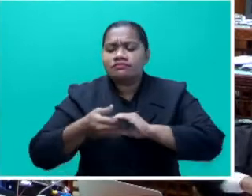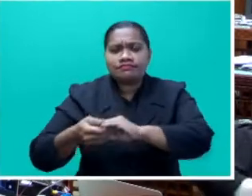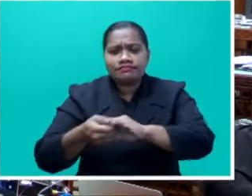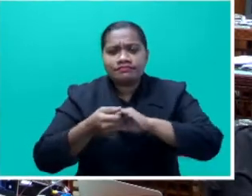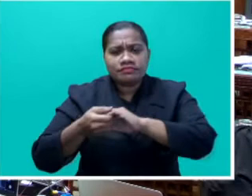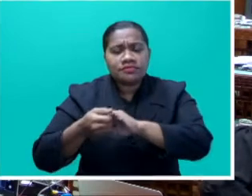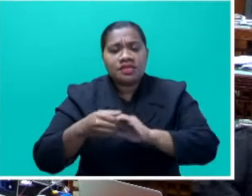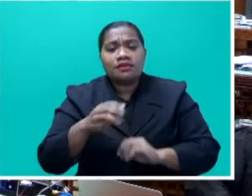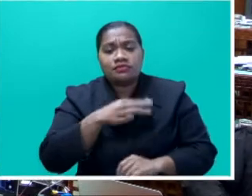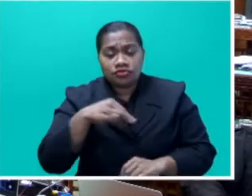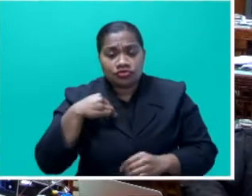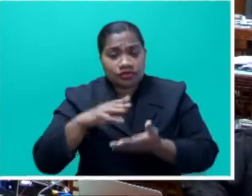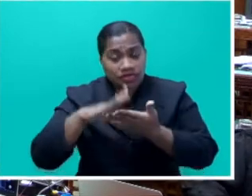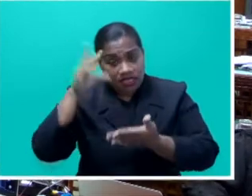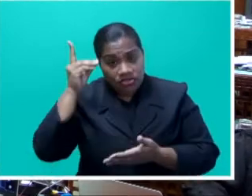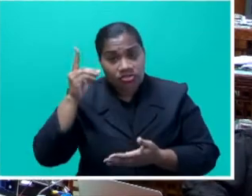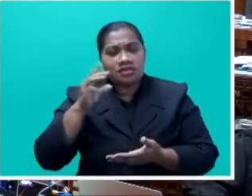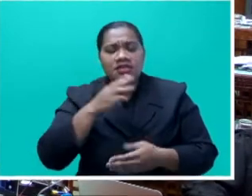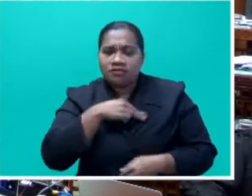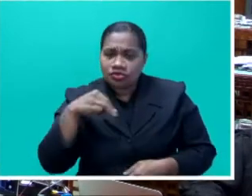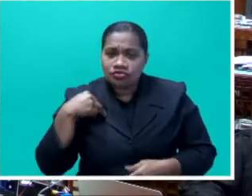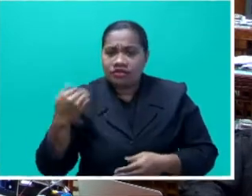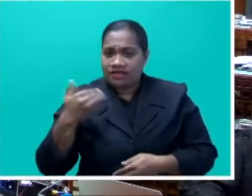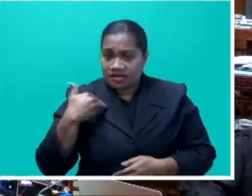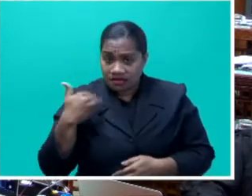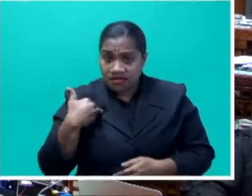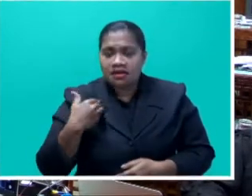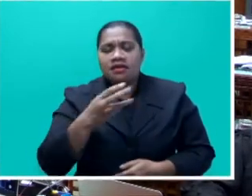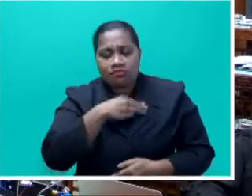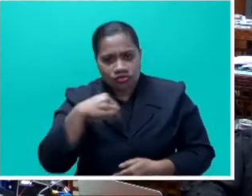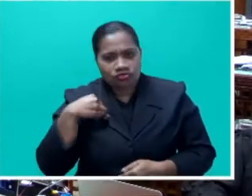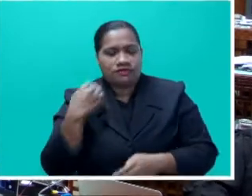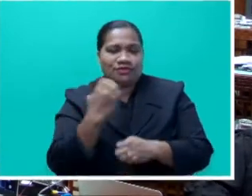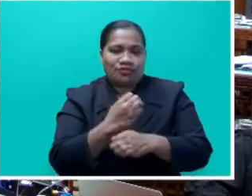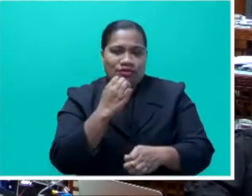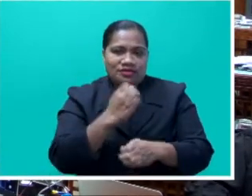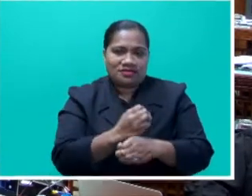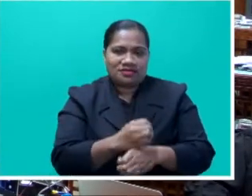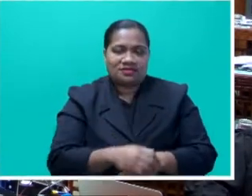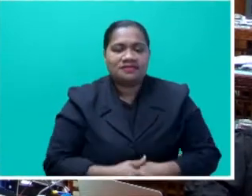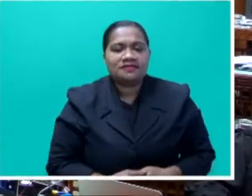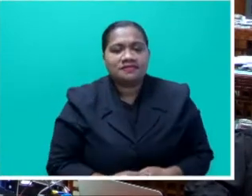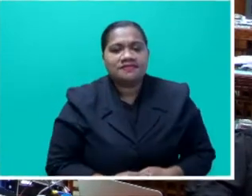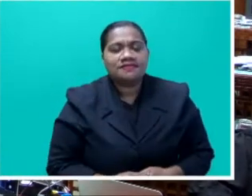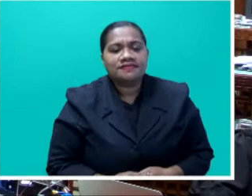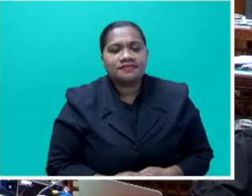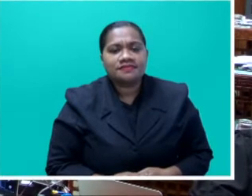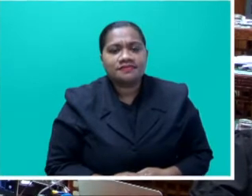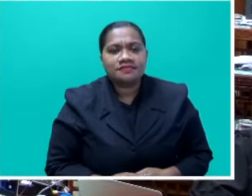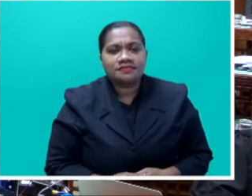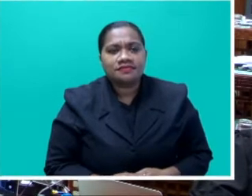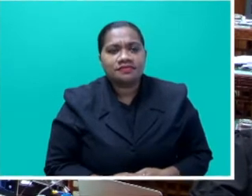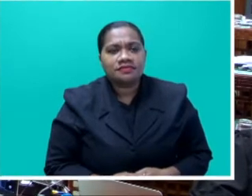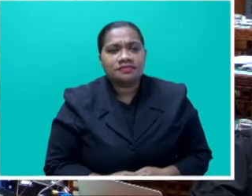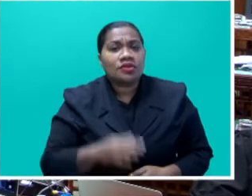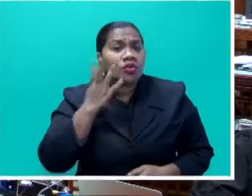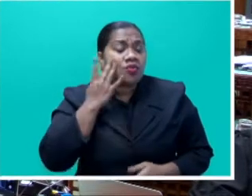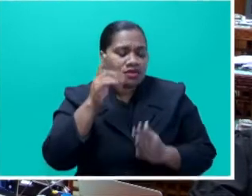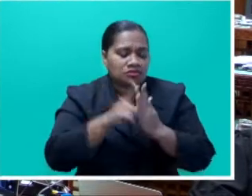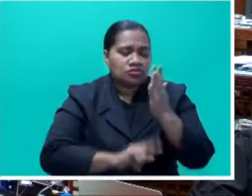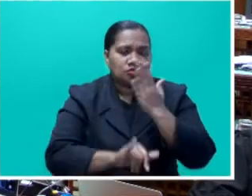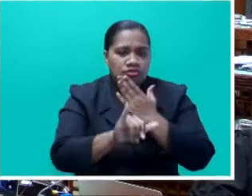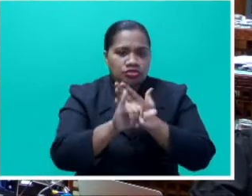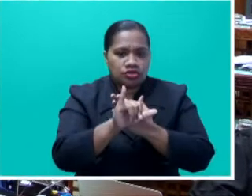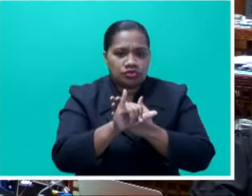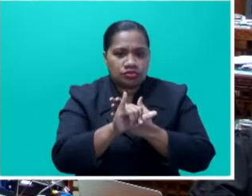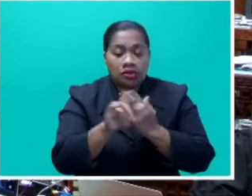Arts, Ministry of Health and Medical Services, and the Ministry of Employment, Productivity and Industrial Relations in January 22, and